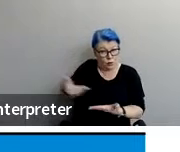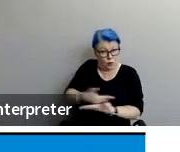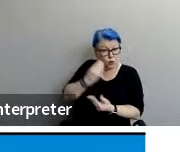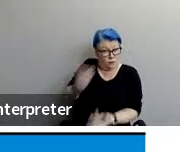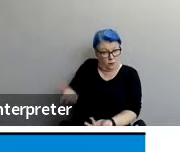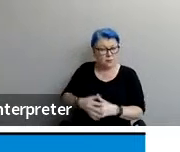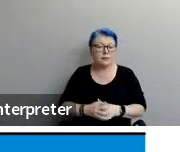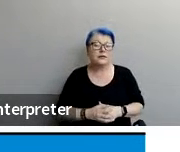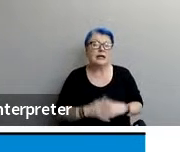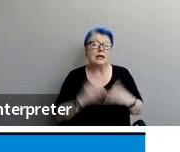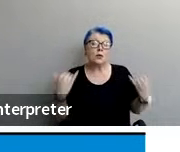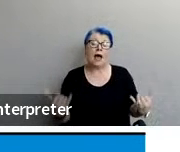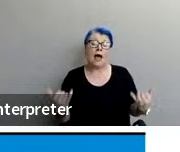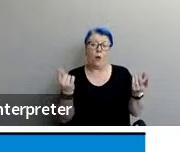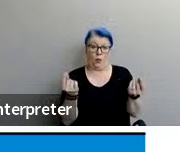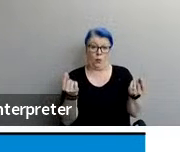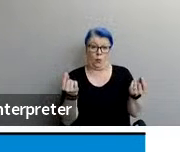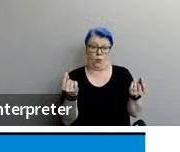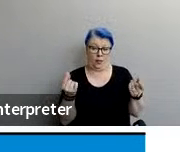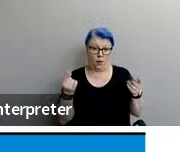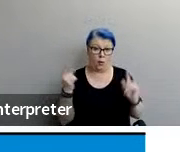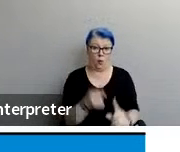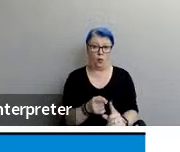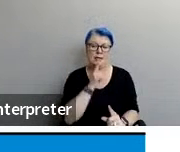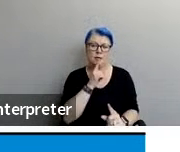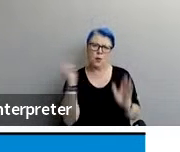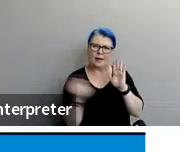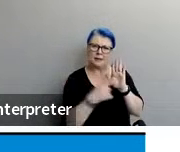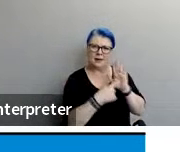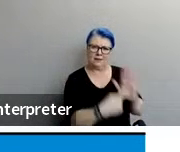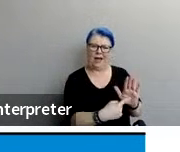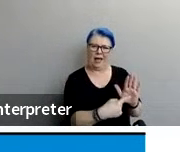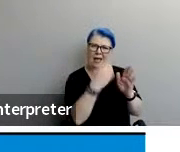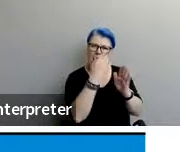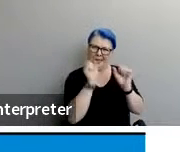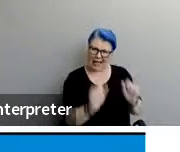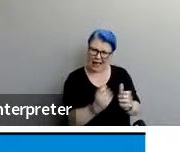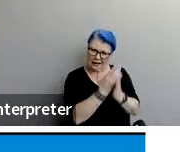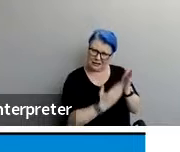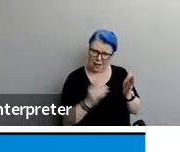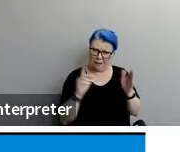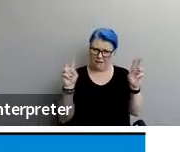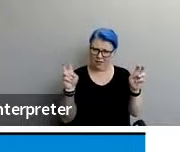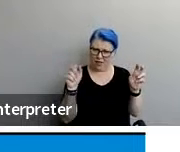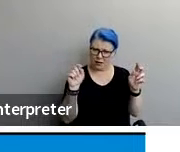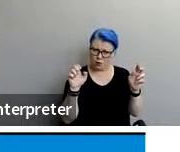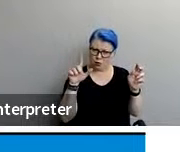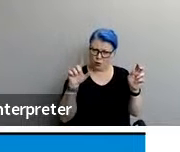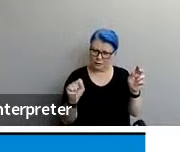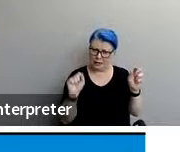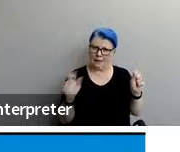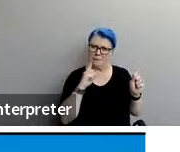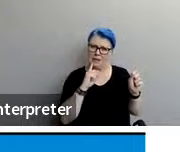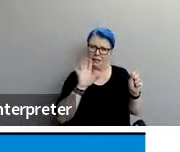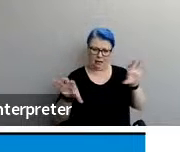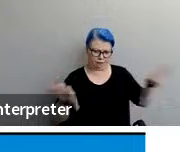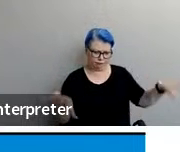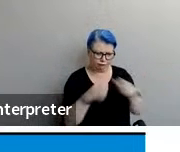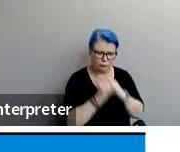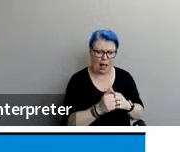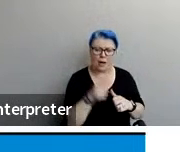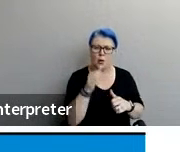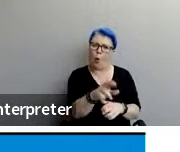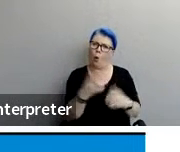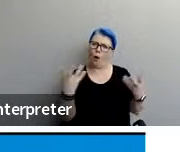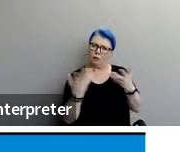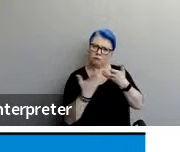now our next steps are really identifying, can some of these tools be combined or streamlined